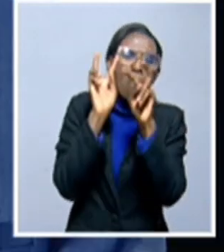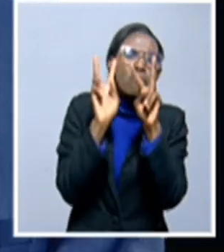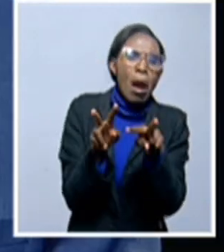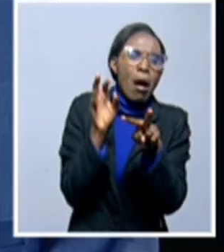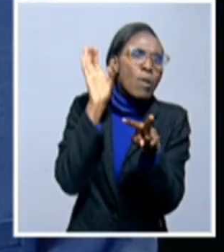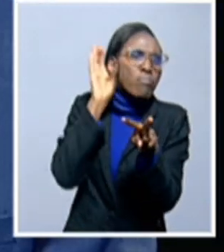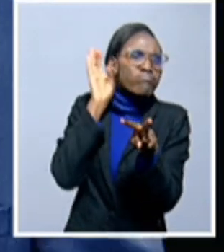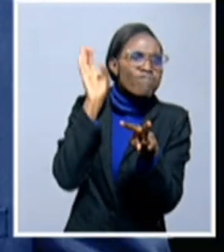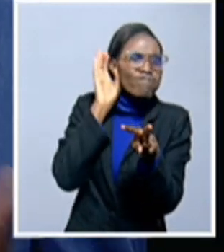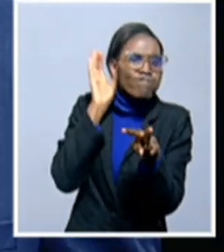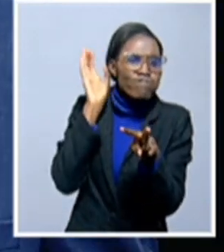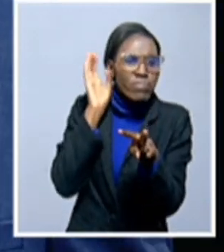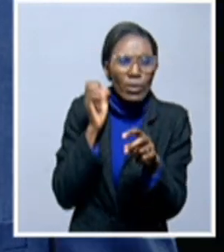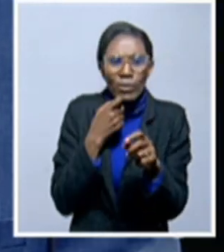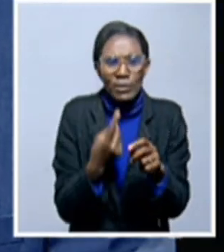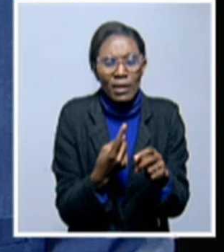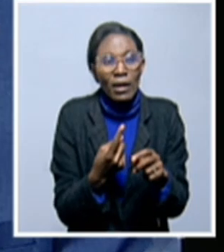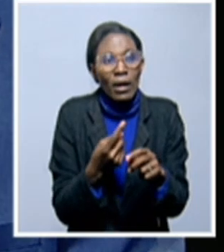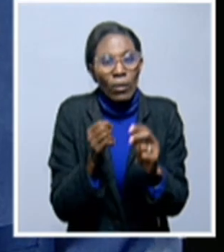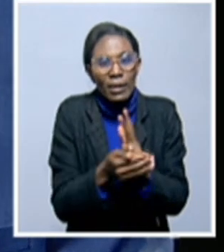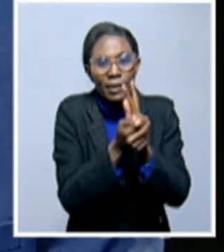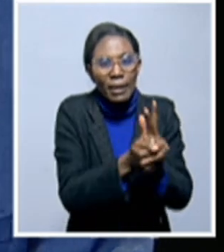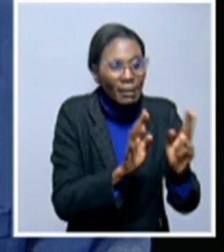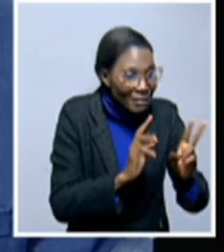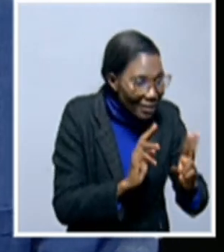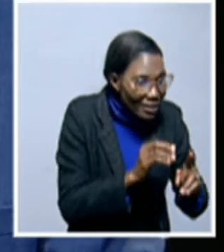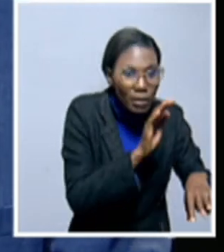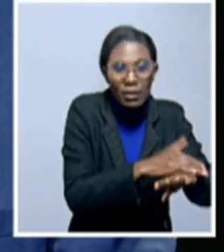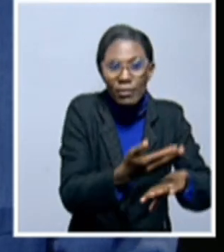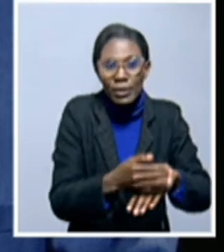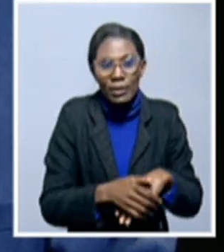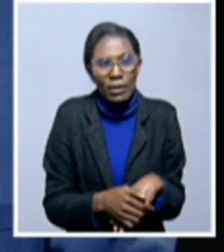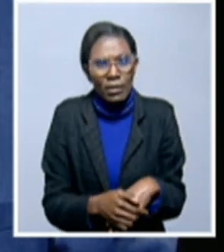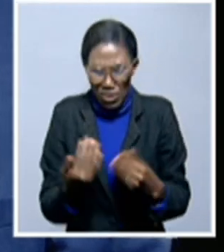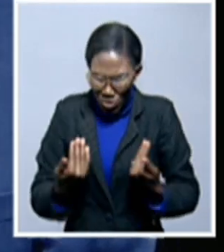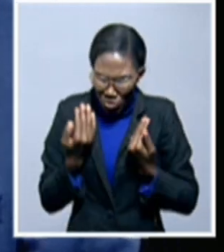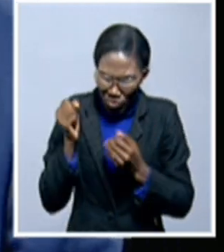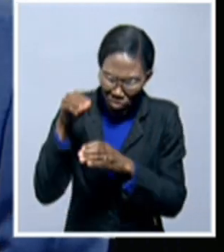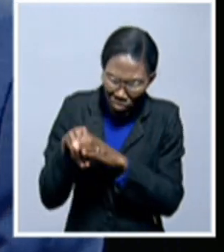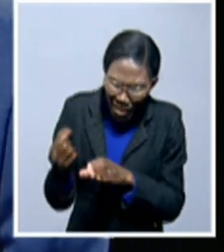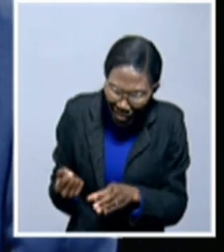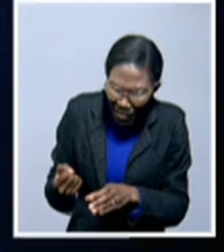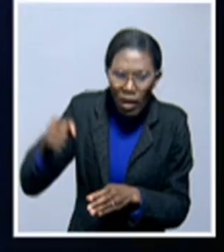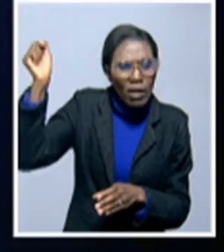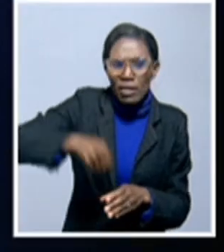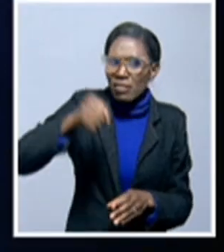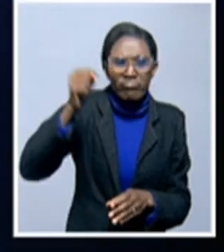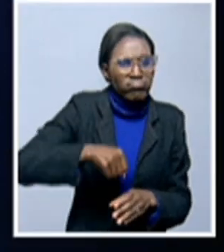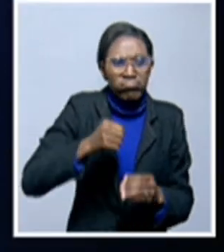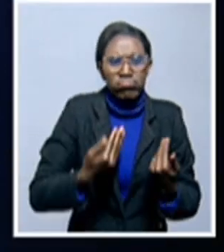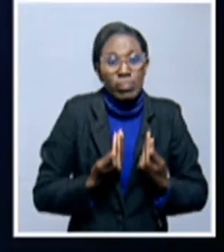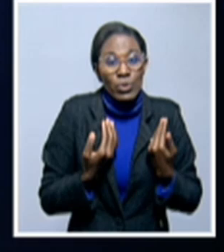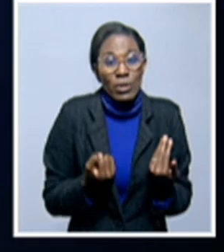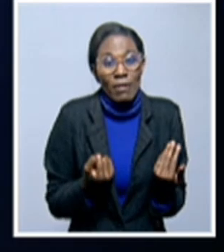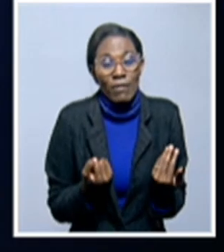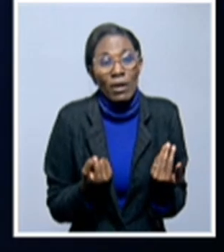unfold, whereby they are merely just observers. Are they used? Are these galleries used? They are used, I should say. They are